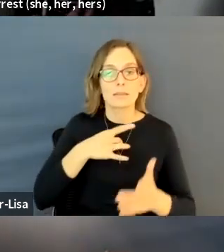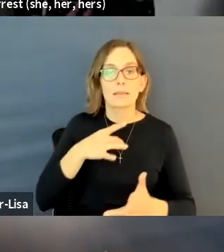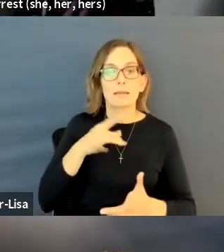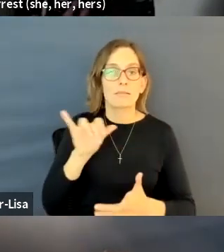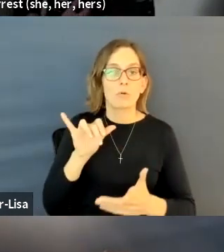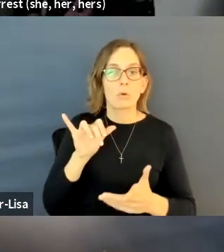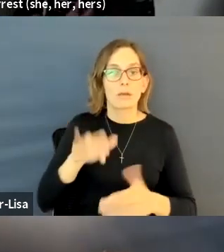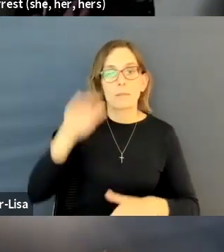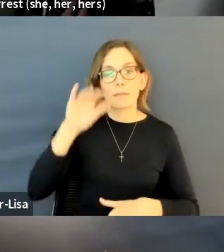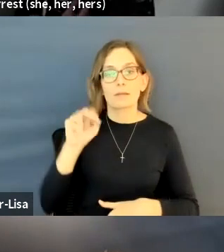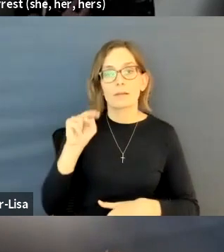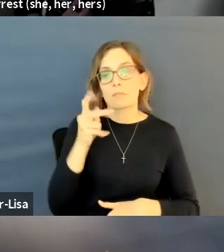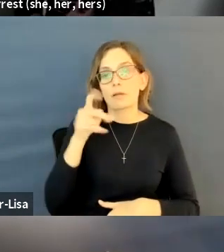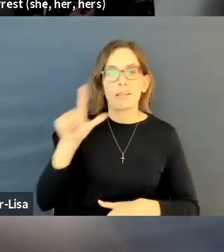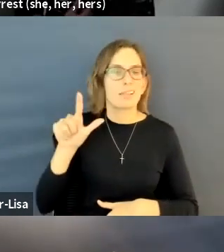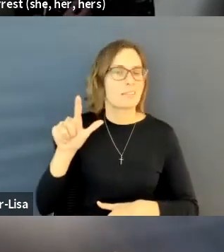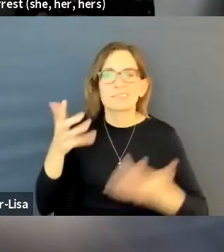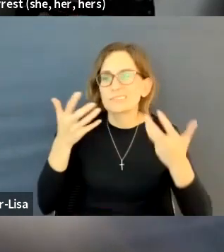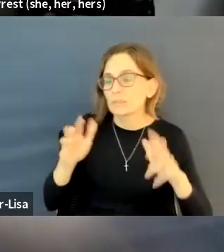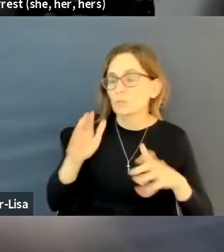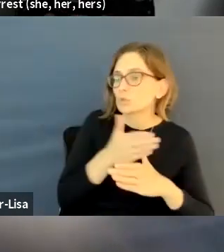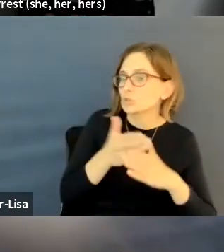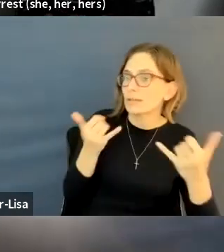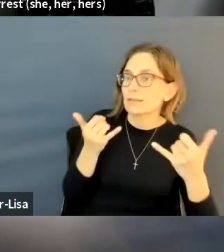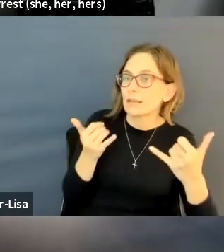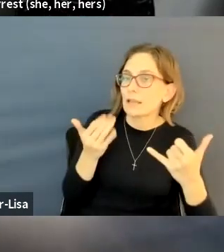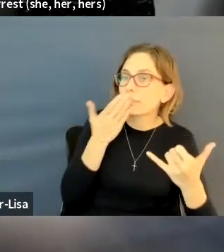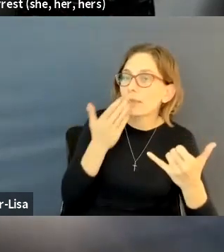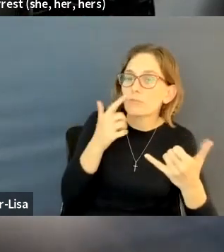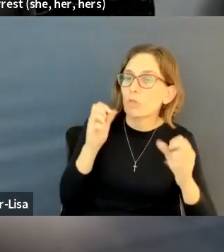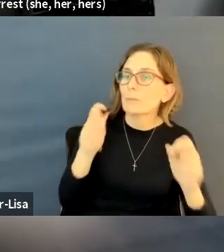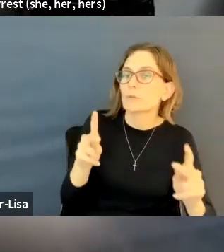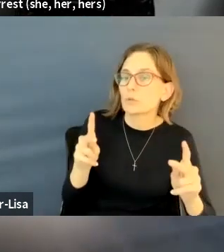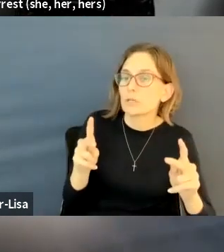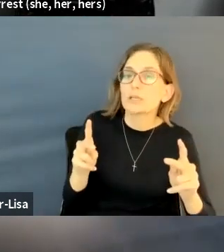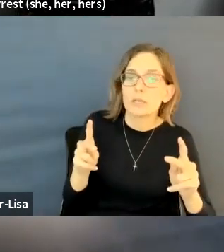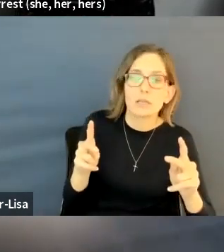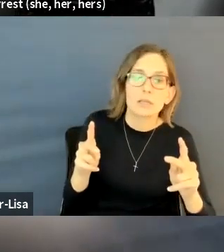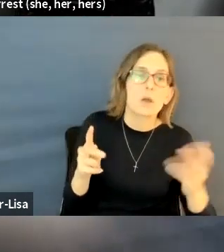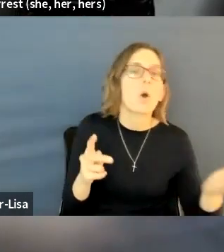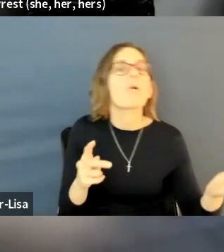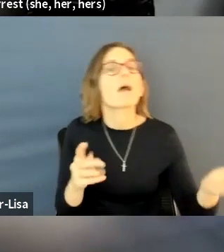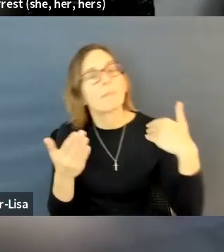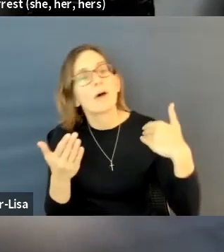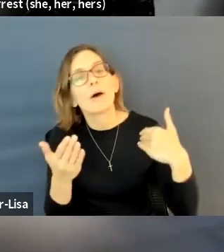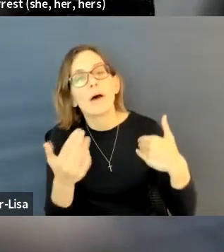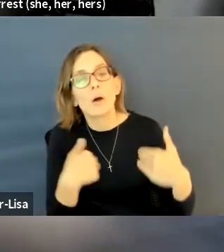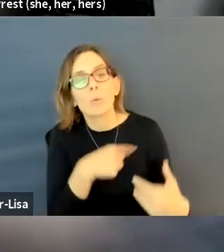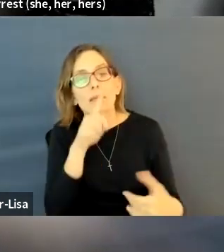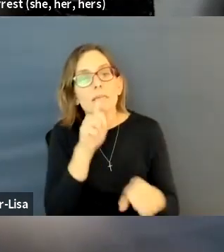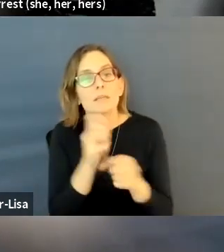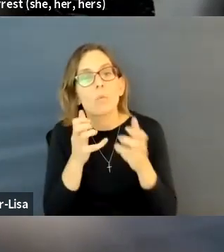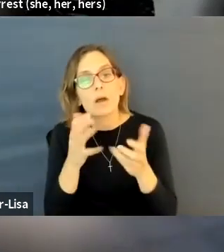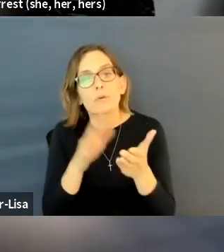I don't feel like I'm up for sharing right now, but thanks for the opportunity though. Oh, come on. We actually really want to learn from a